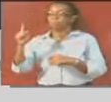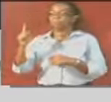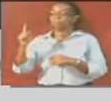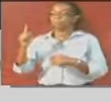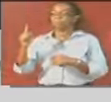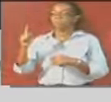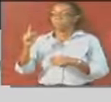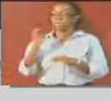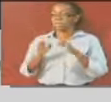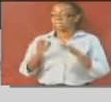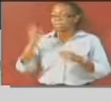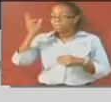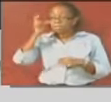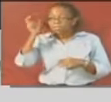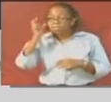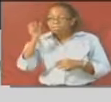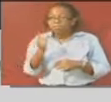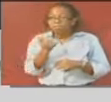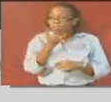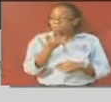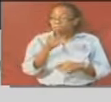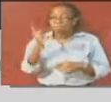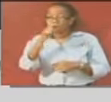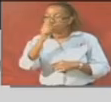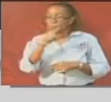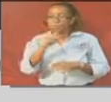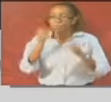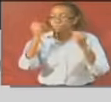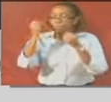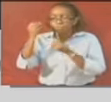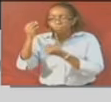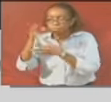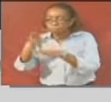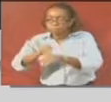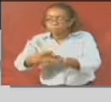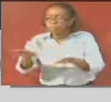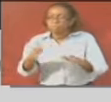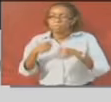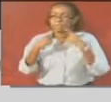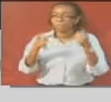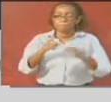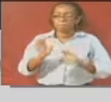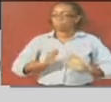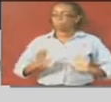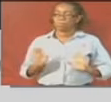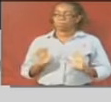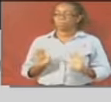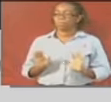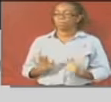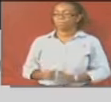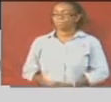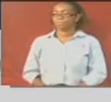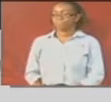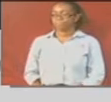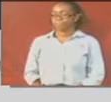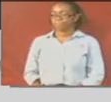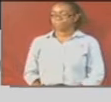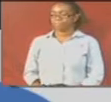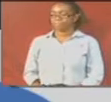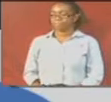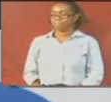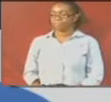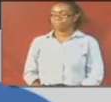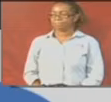whose source you cannot verify. Next slide. Now we know, next slide